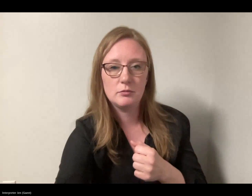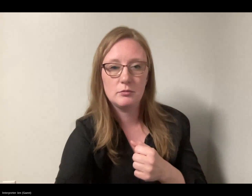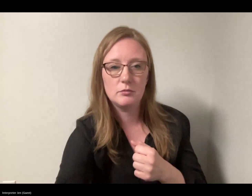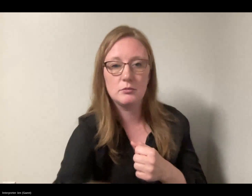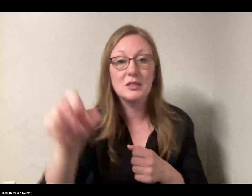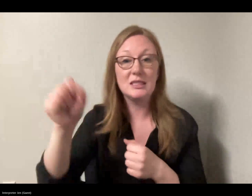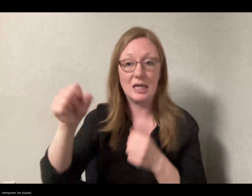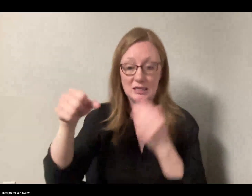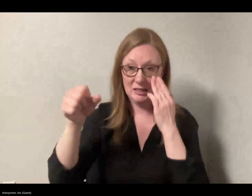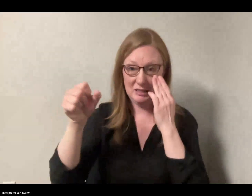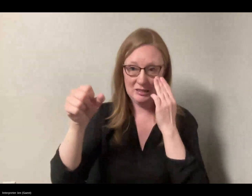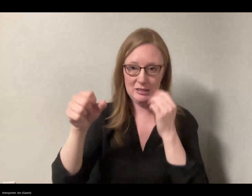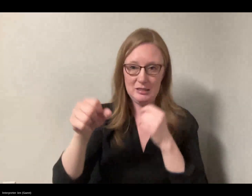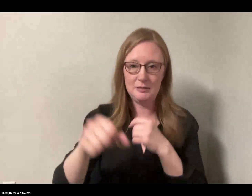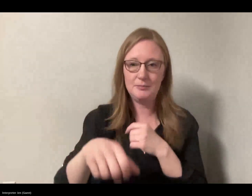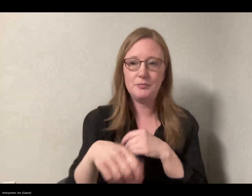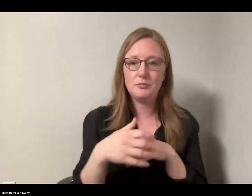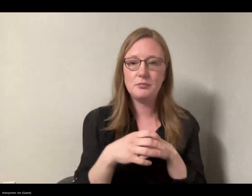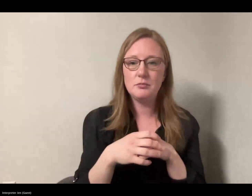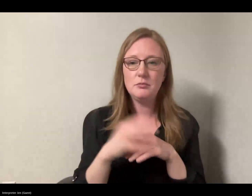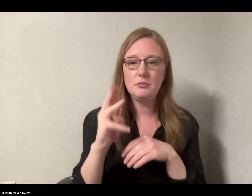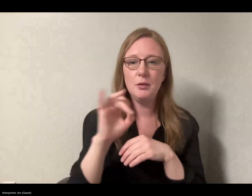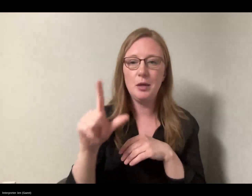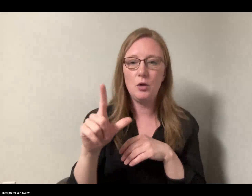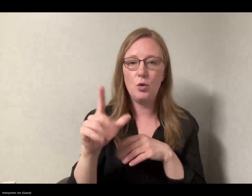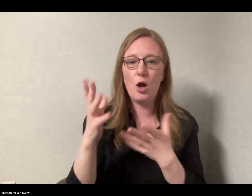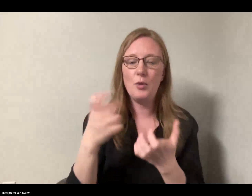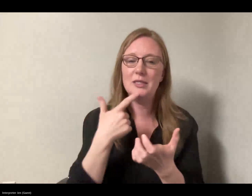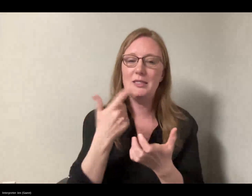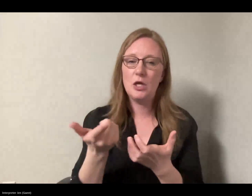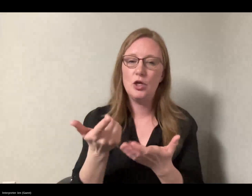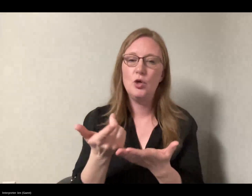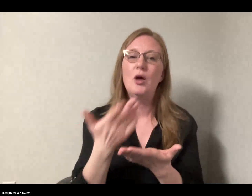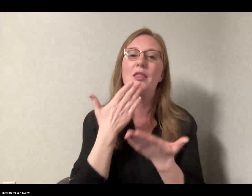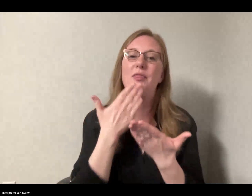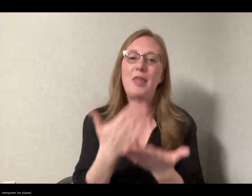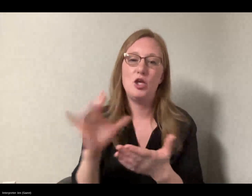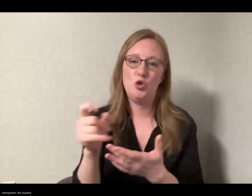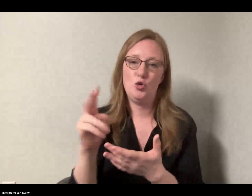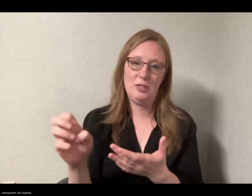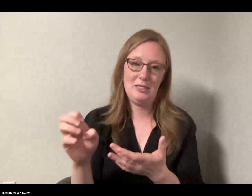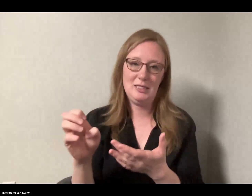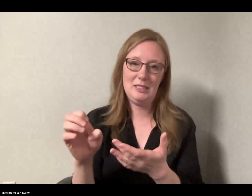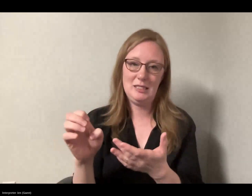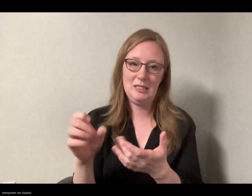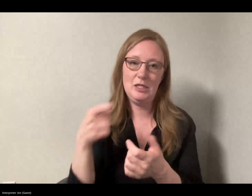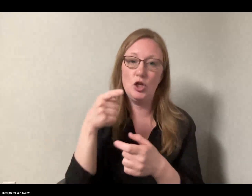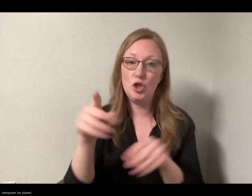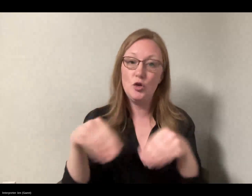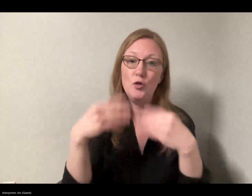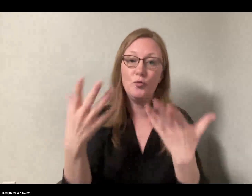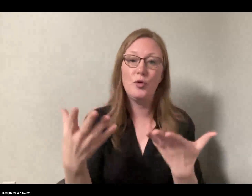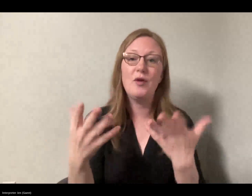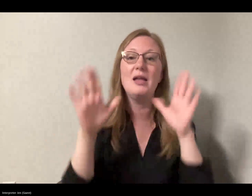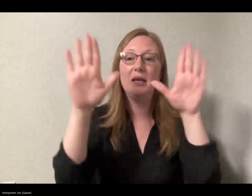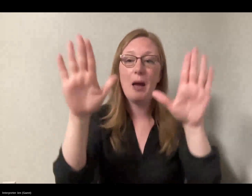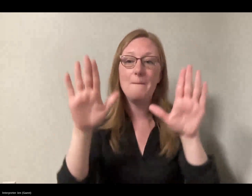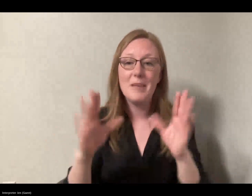Yes, Mr. Whitehead, Michael, I just want to re-echo Christine's sentiments. You provided